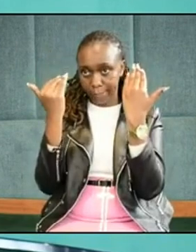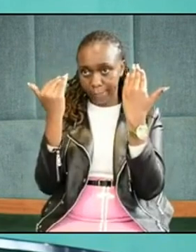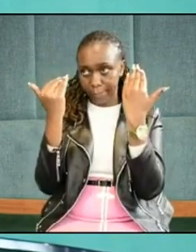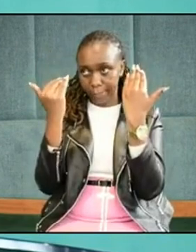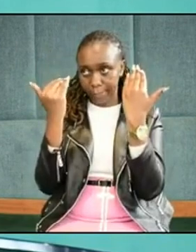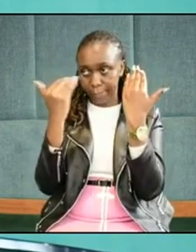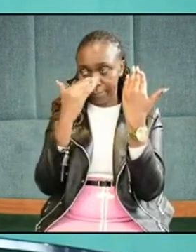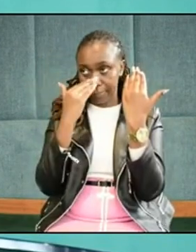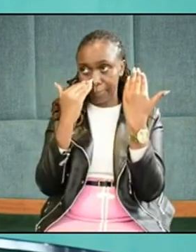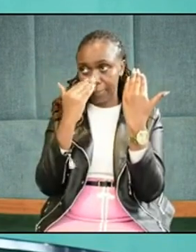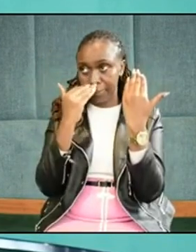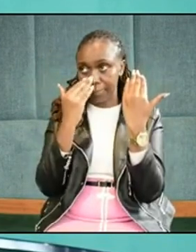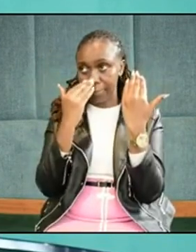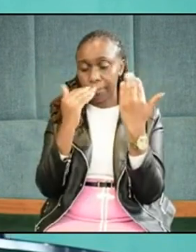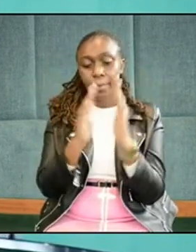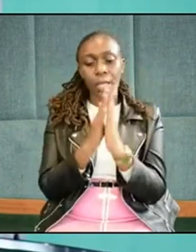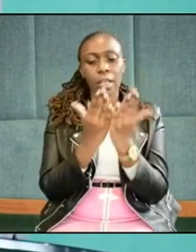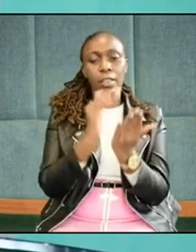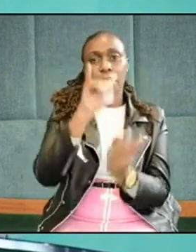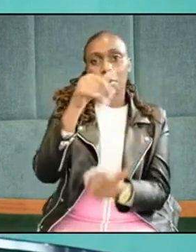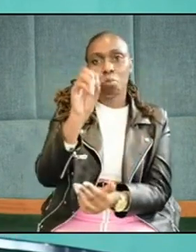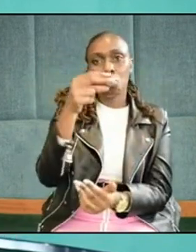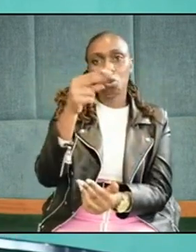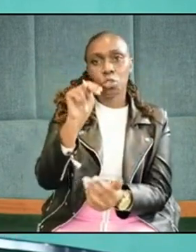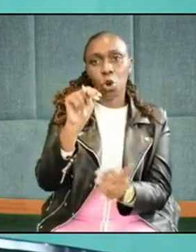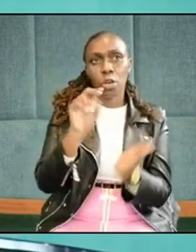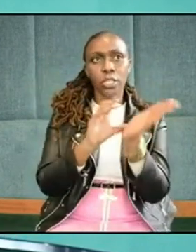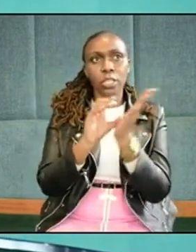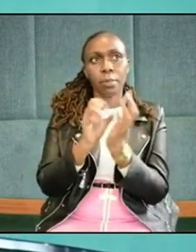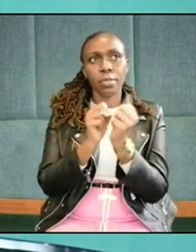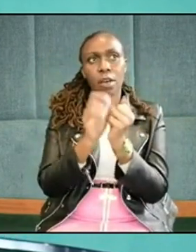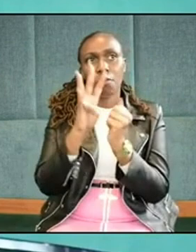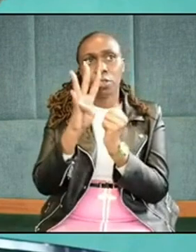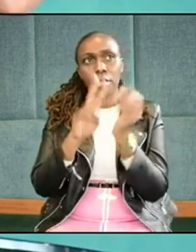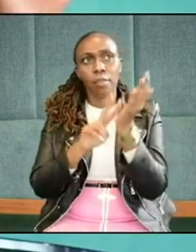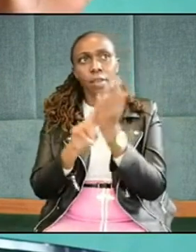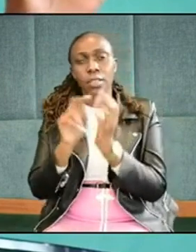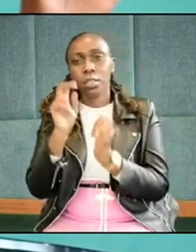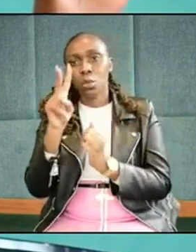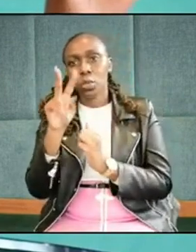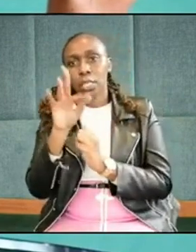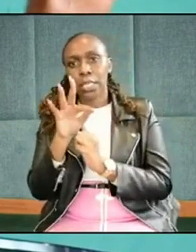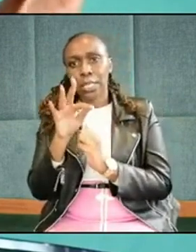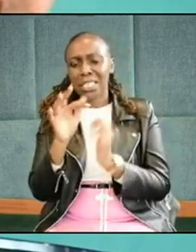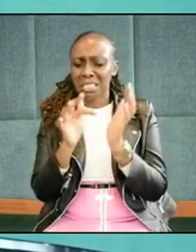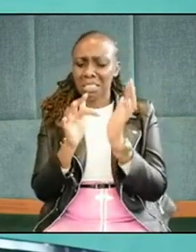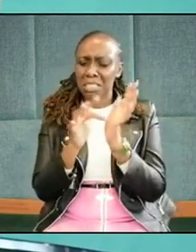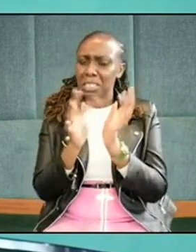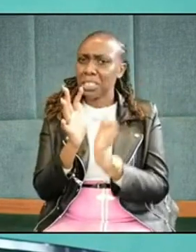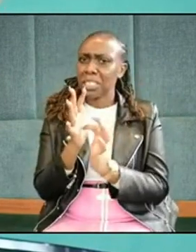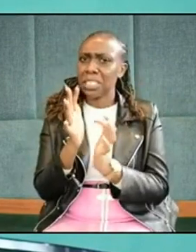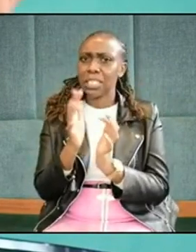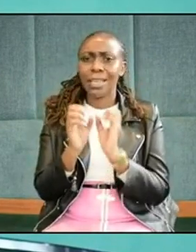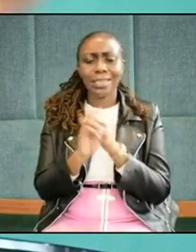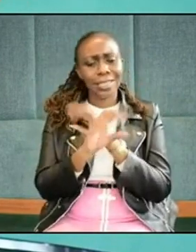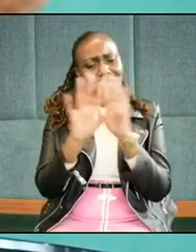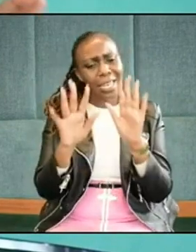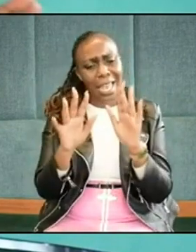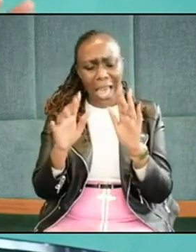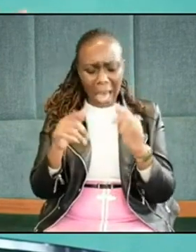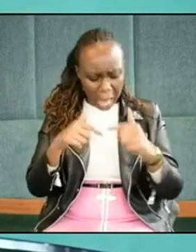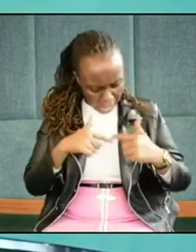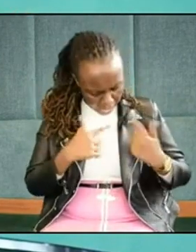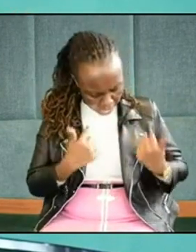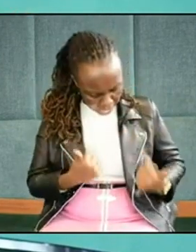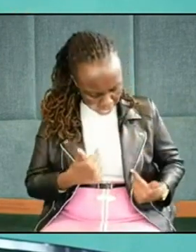because of time. In John chapter 14, verses 1 to 3, Christ is very clear. He says, "Let not your heart